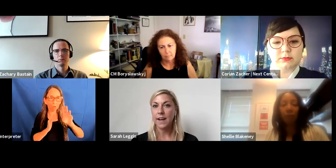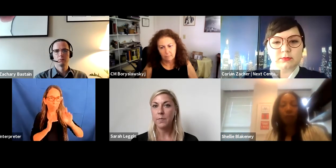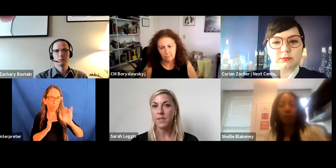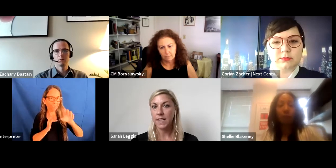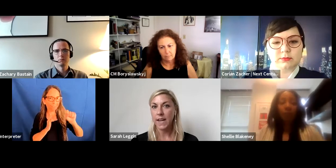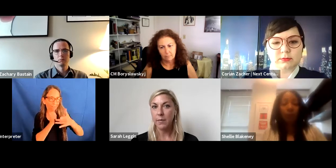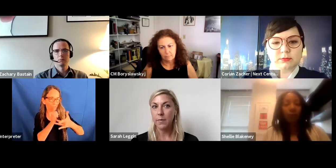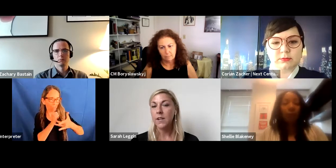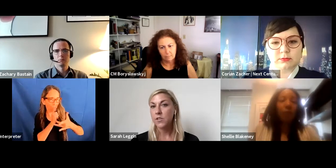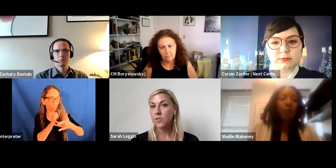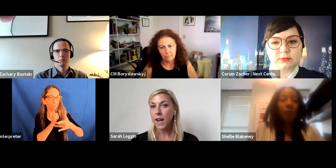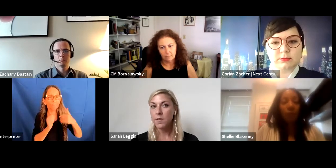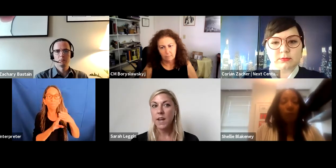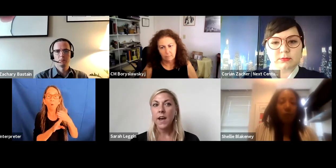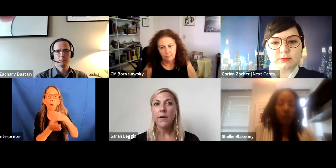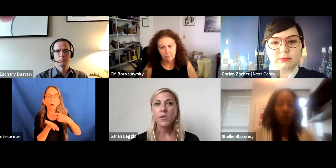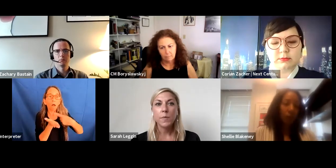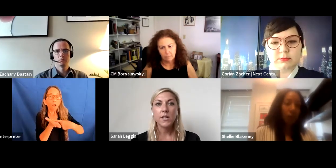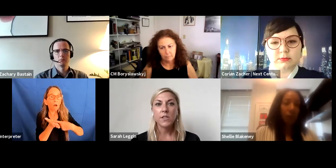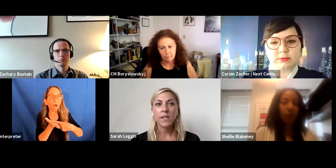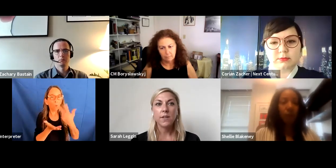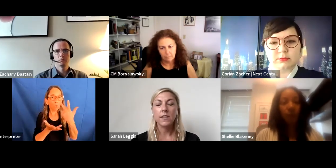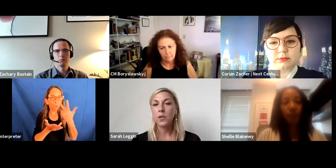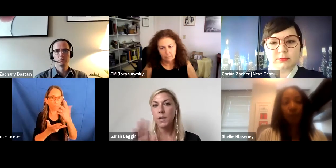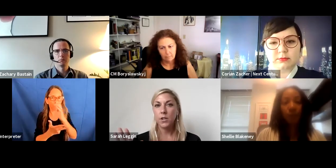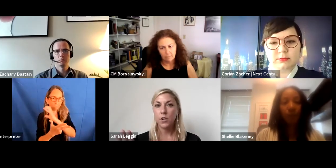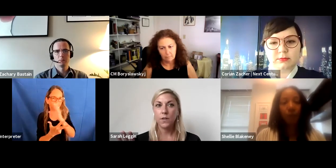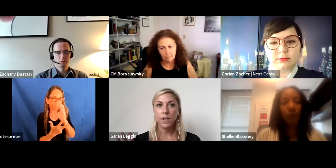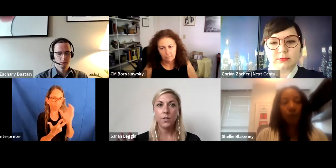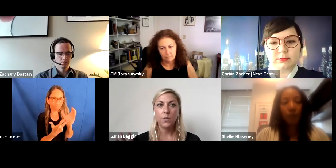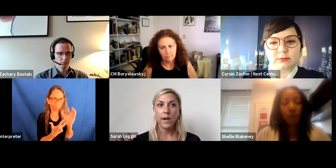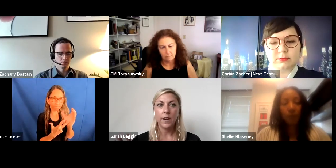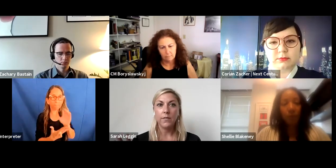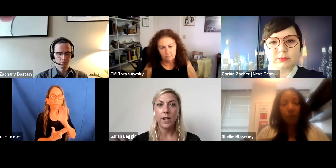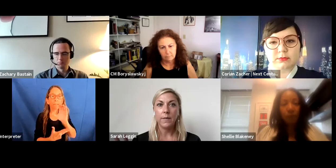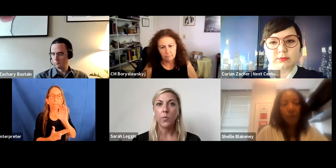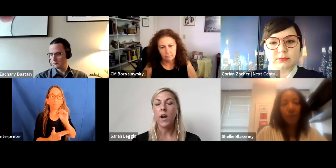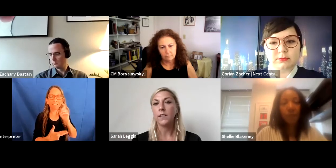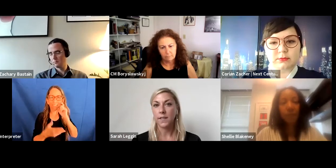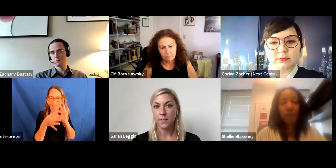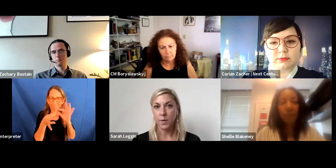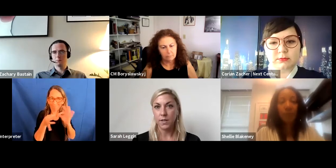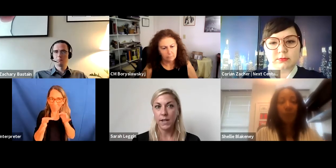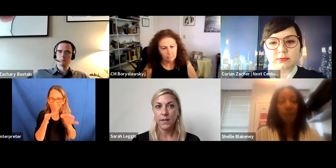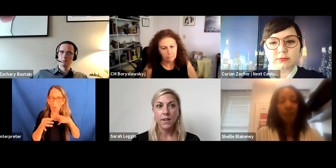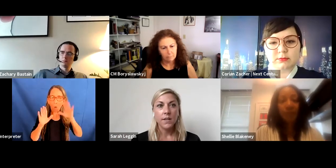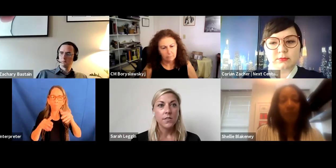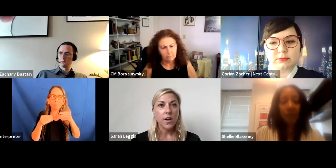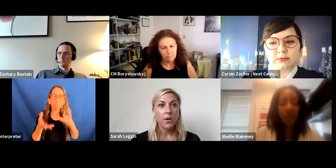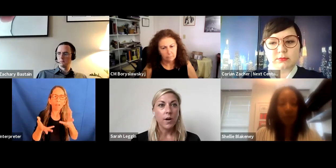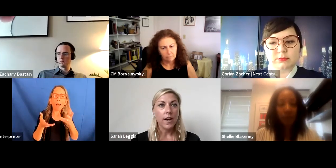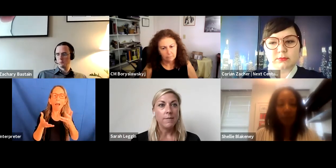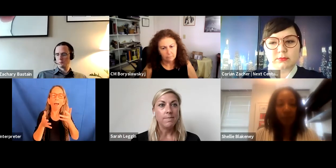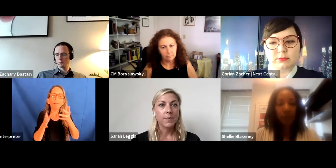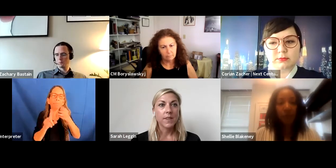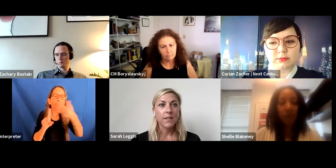that CM described, I was hoping to just give a little bit of an overview of wireless accessibility.